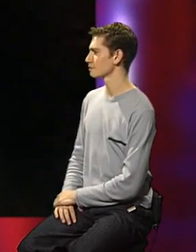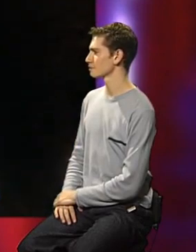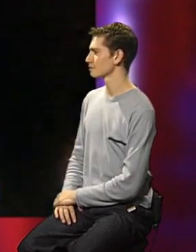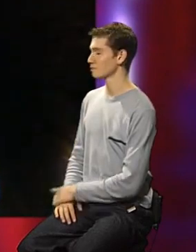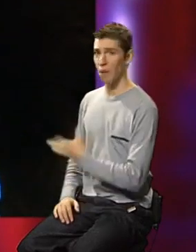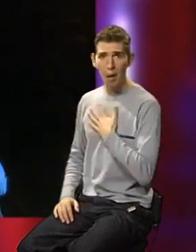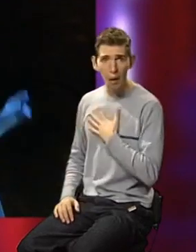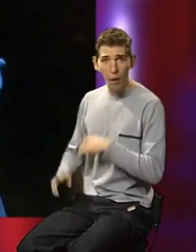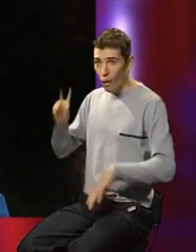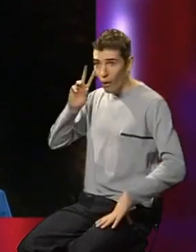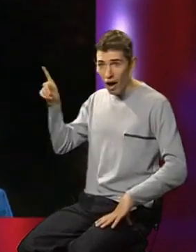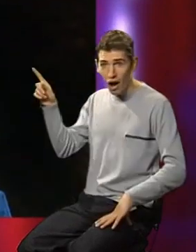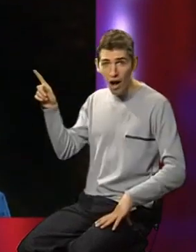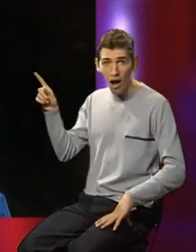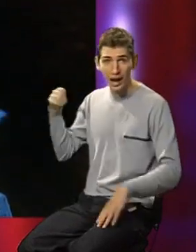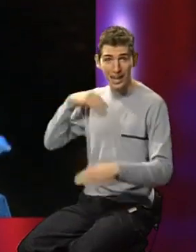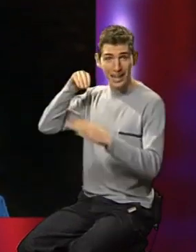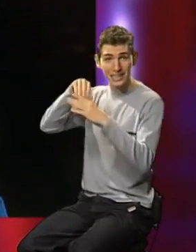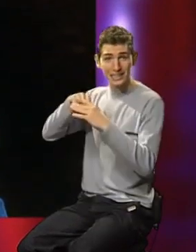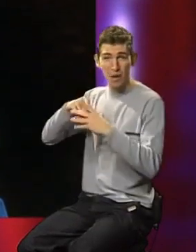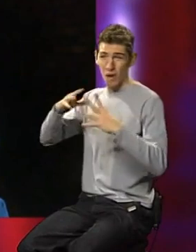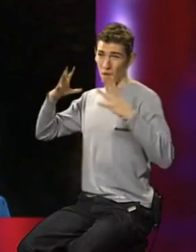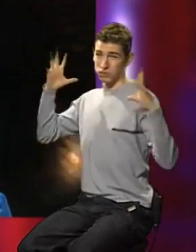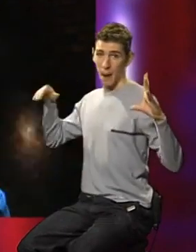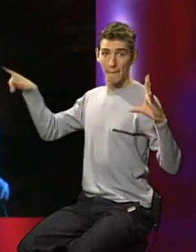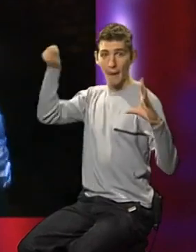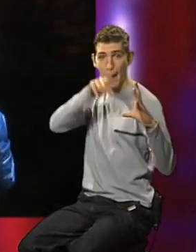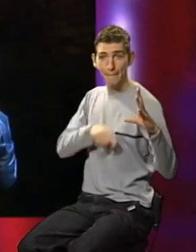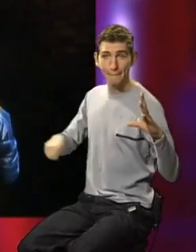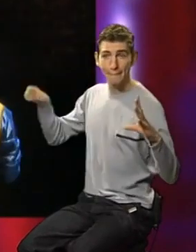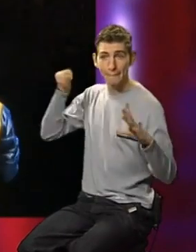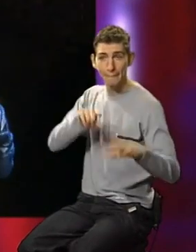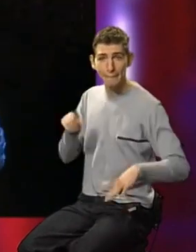Oh, look! We're inside a huge pipe.